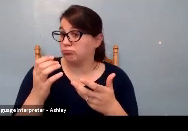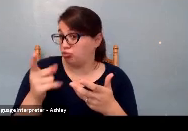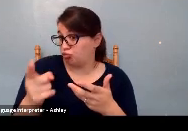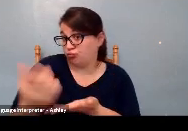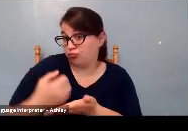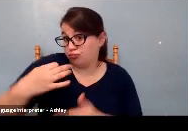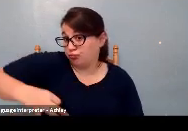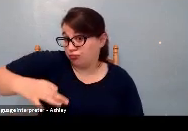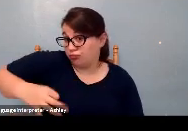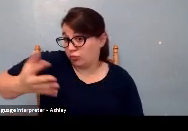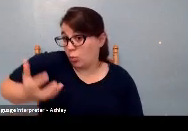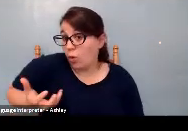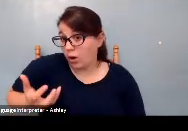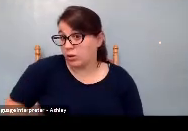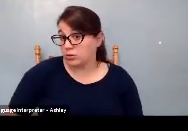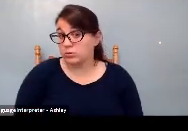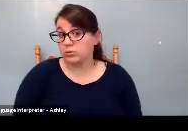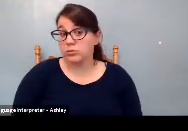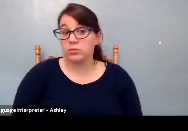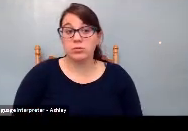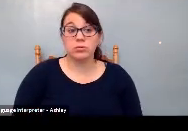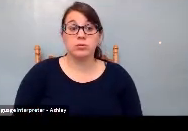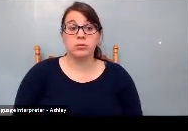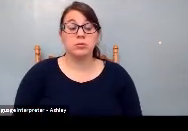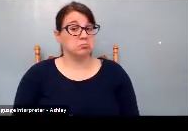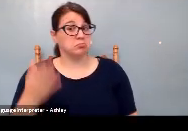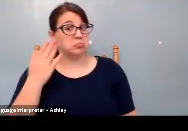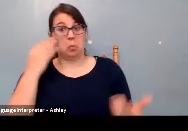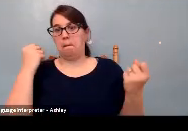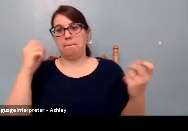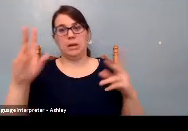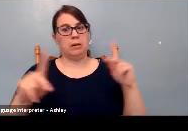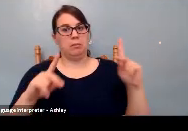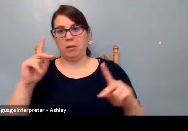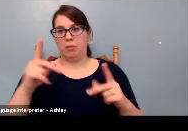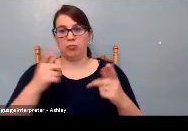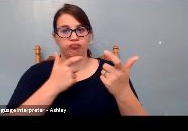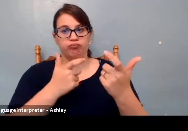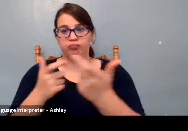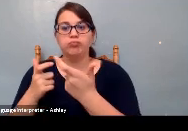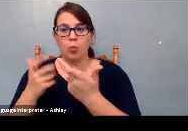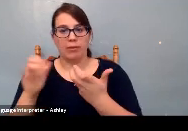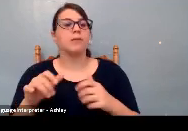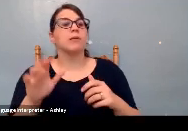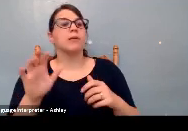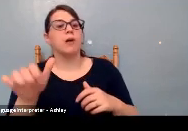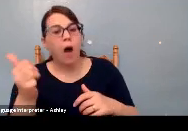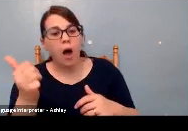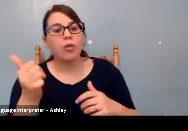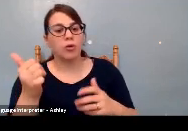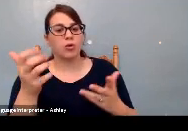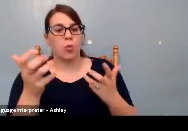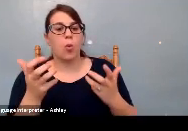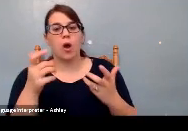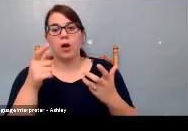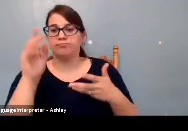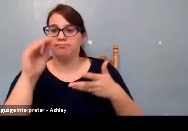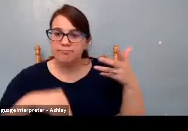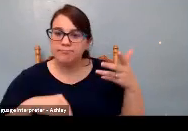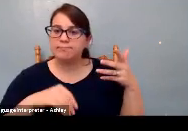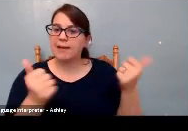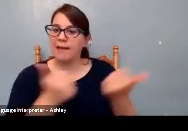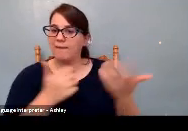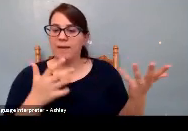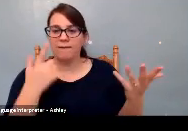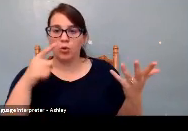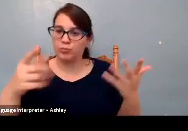bit of participants that are attending, and then of course that the rest of it has been completed in order for you to receive credit. So the last